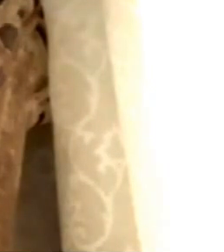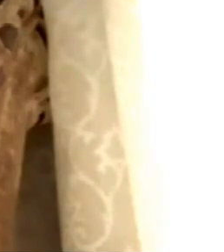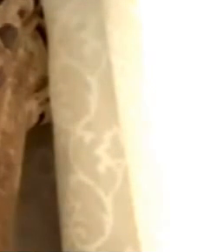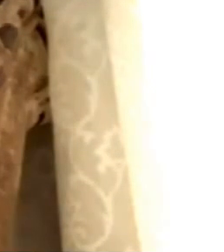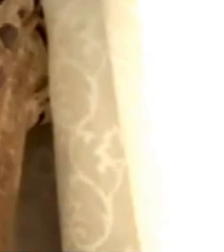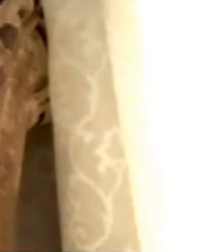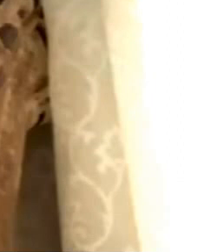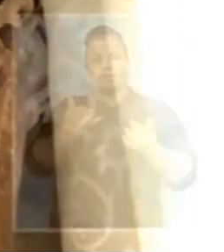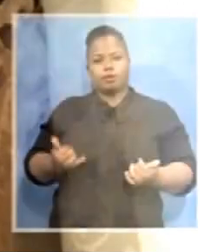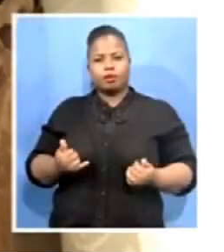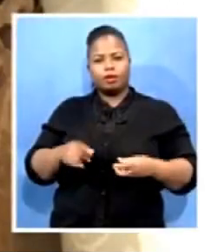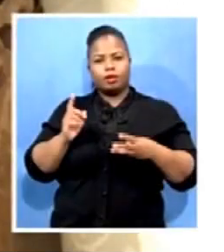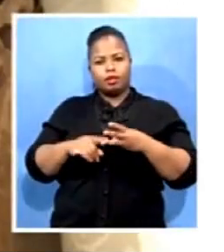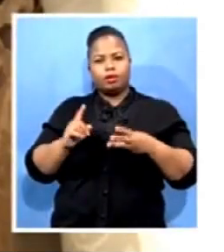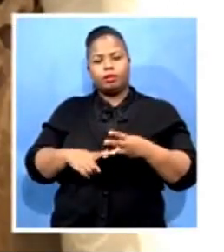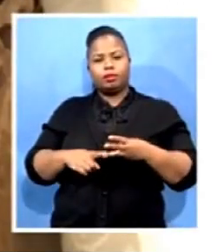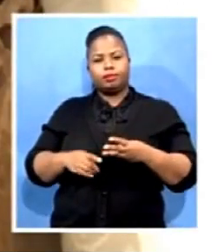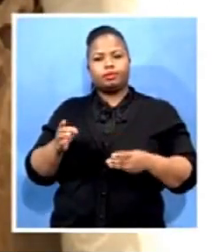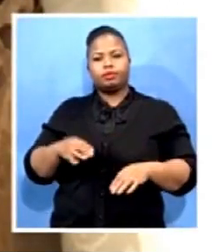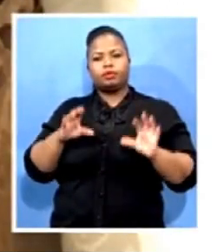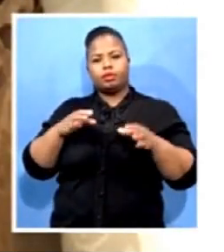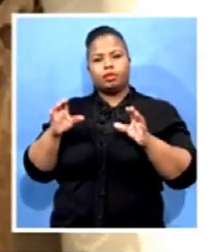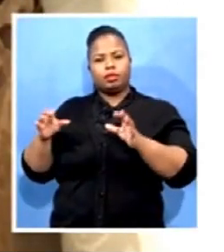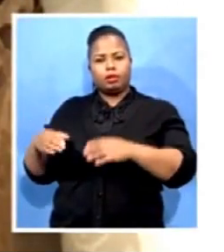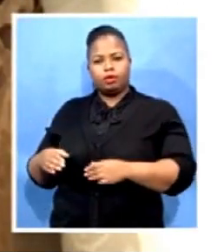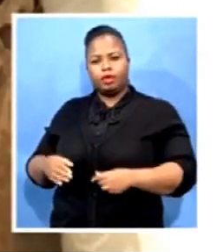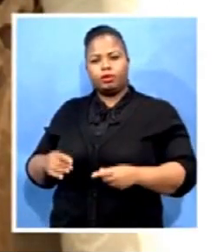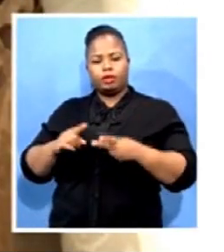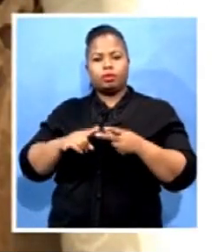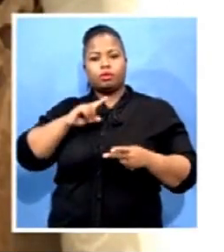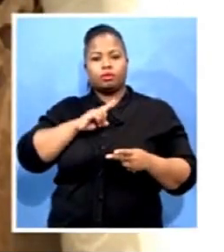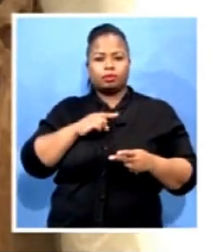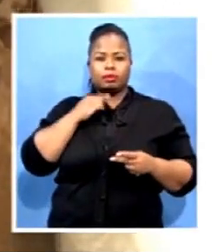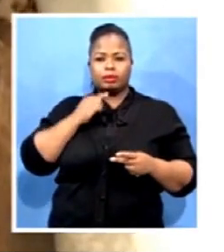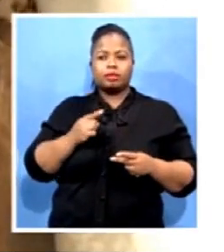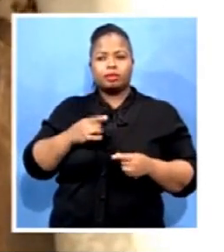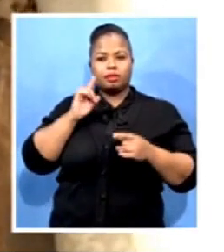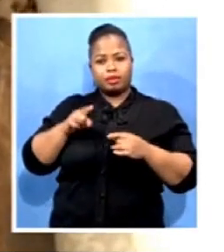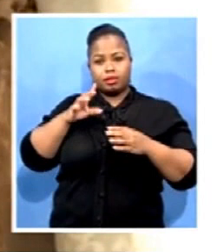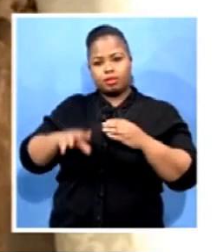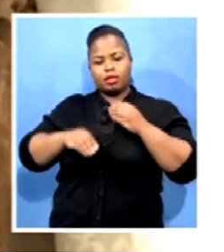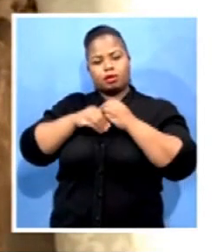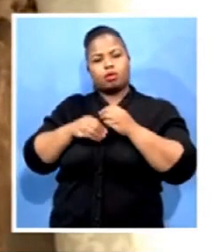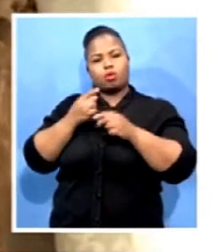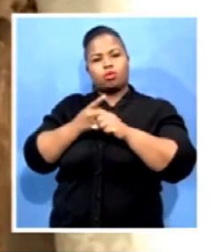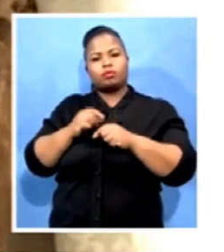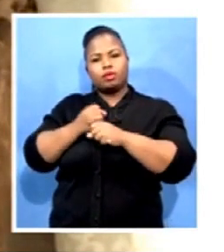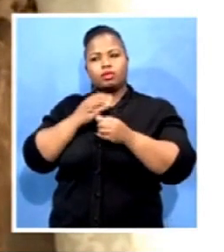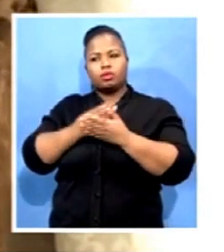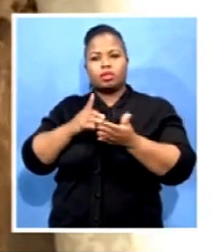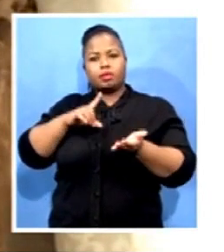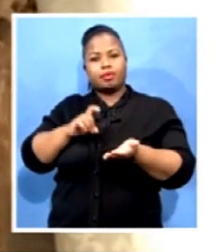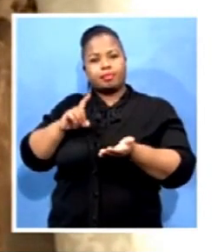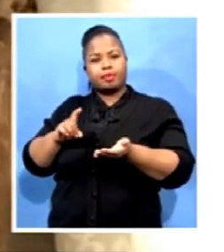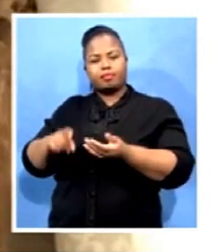our classes, because each and every class must have at the door the hand sanitizers. so that learners are able to sanitize their hands